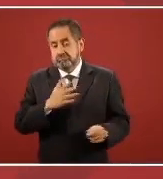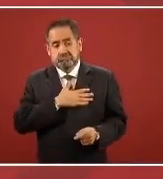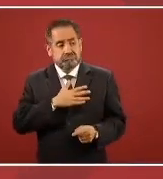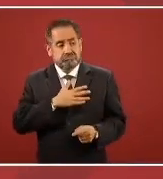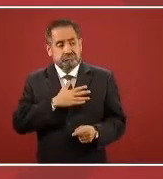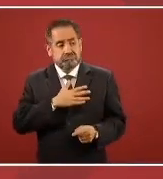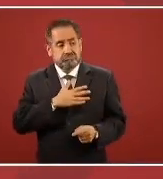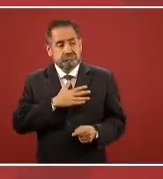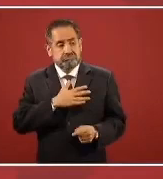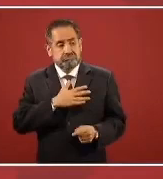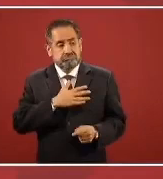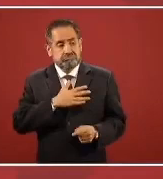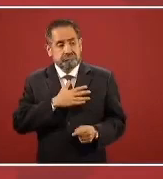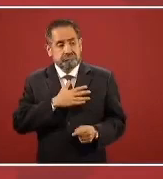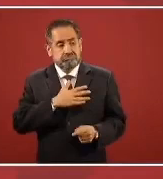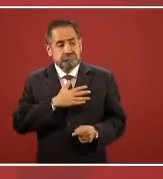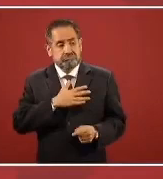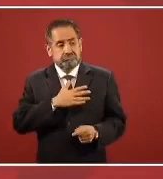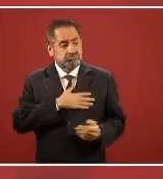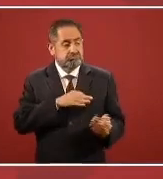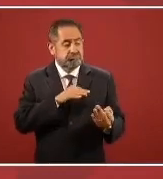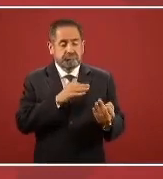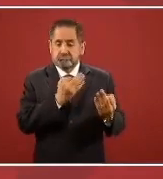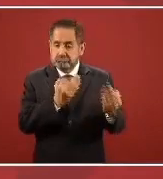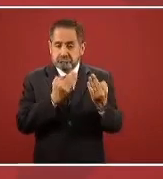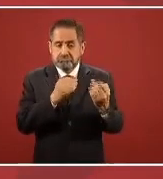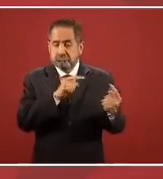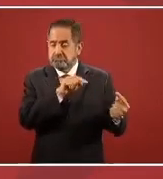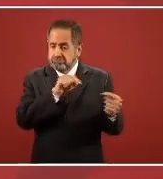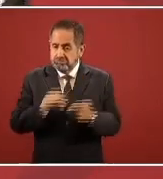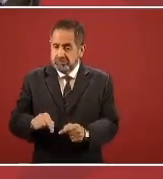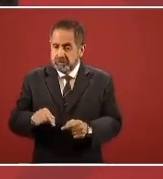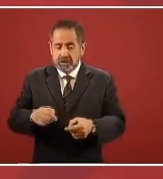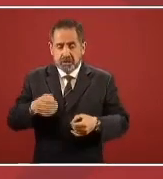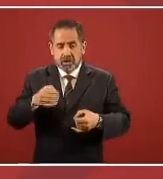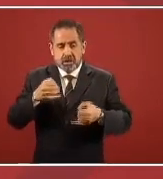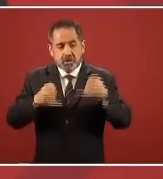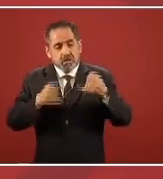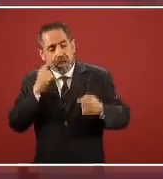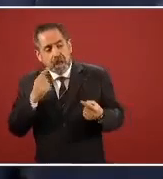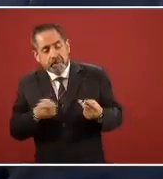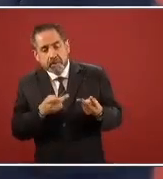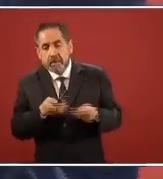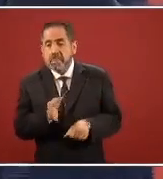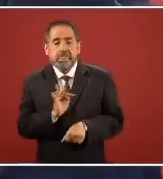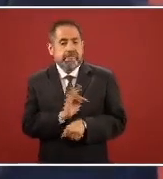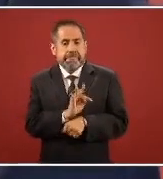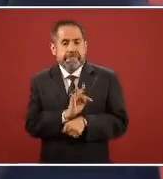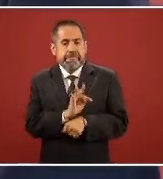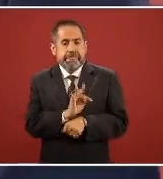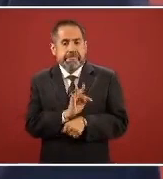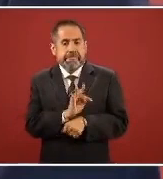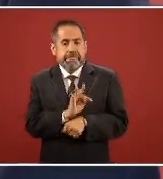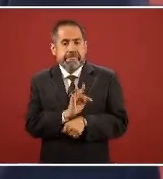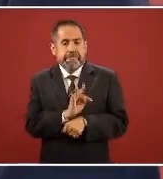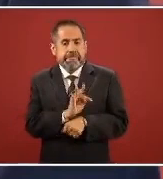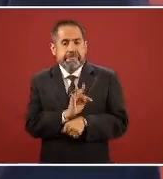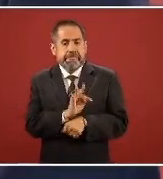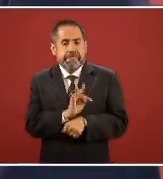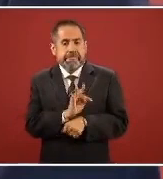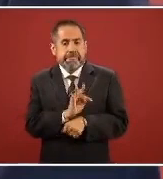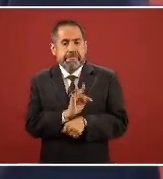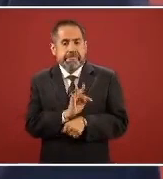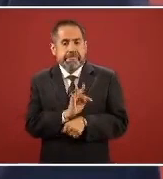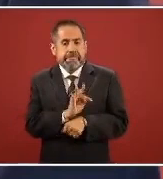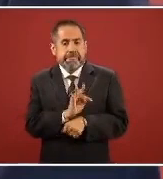cuenta, have to be called to an accounting. No se va a proteger a nadie. We are not going